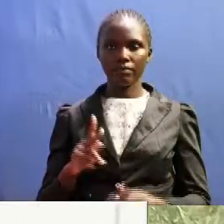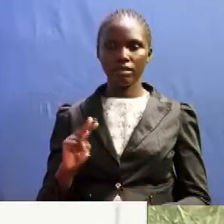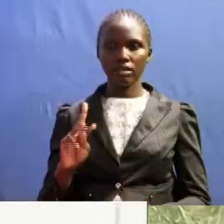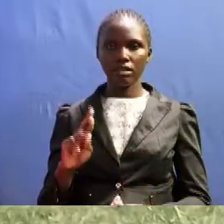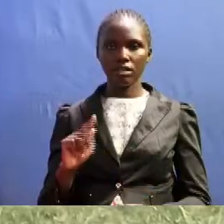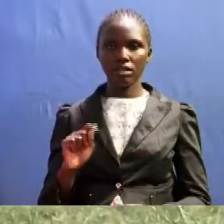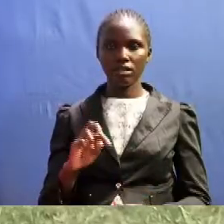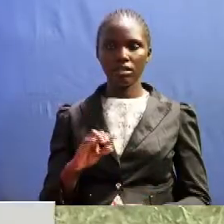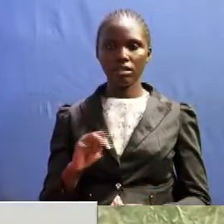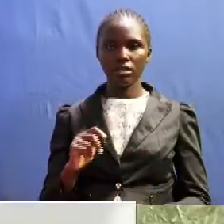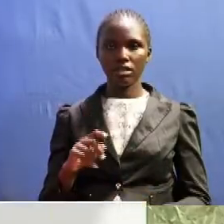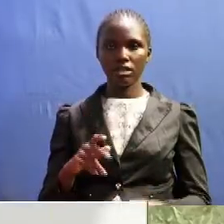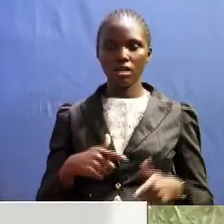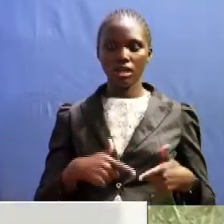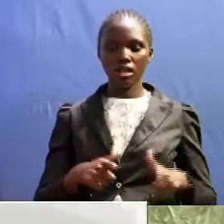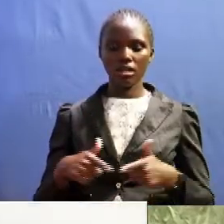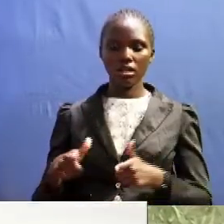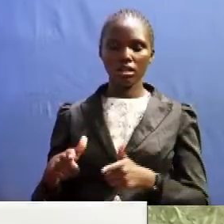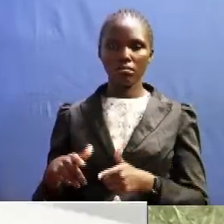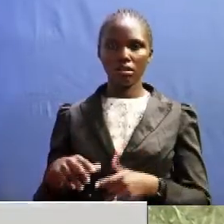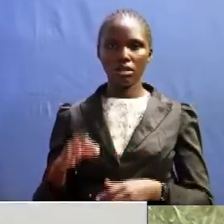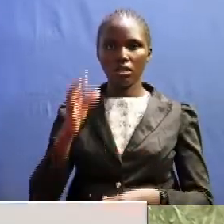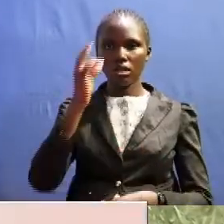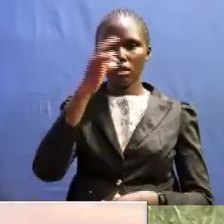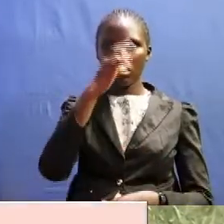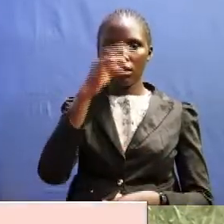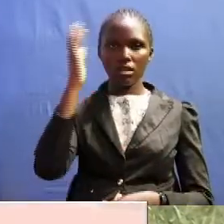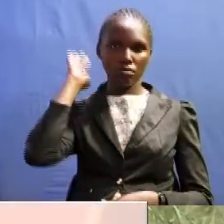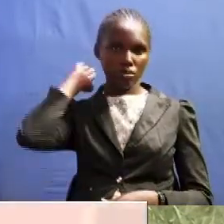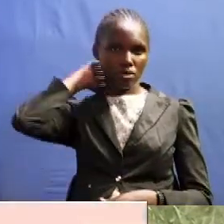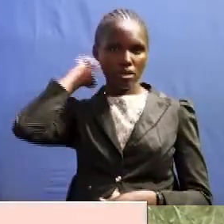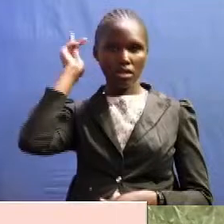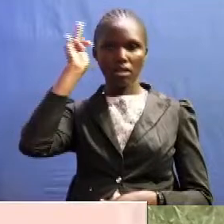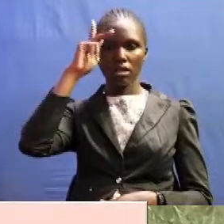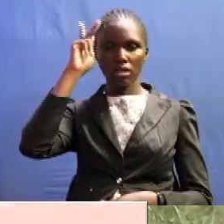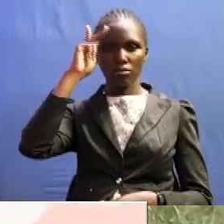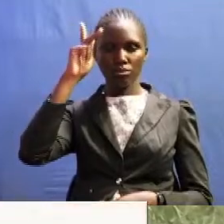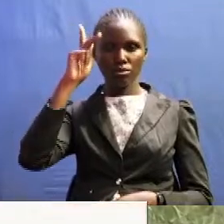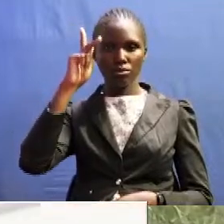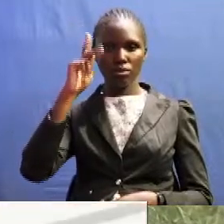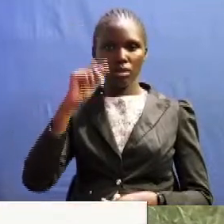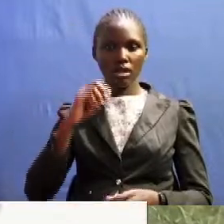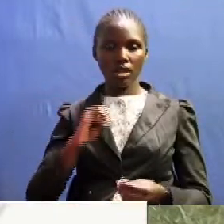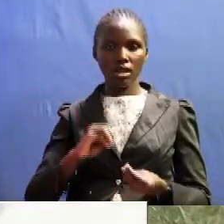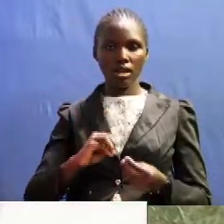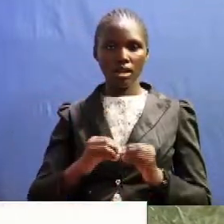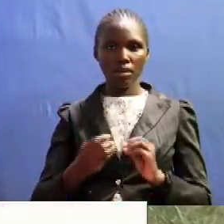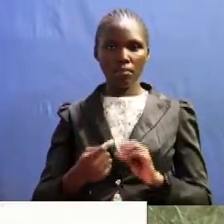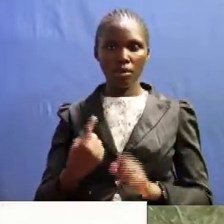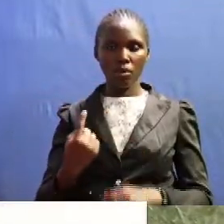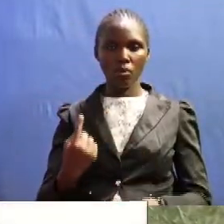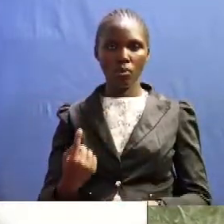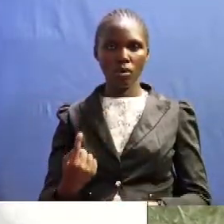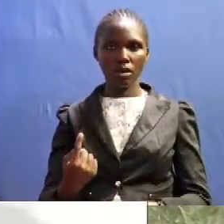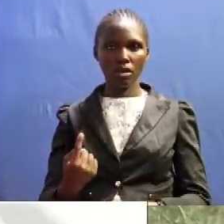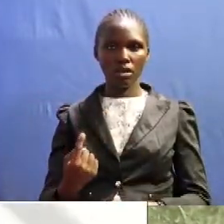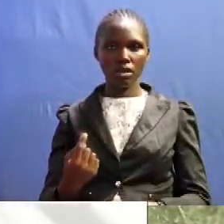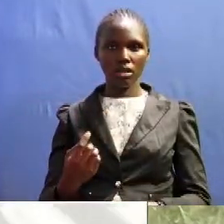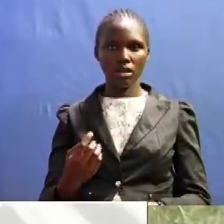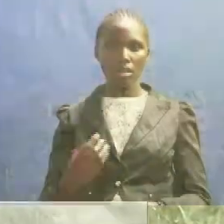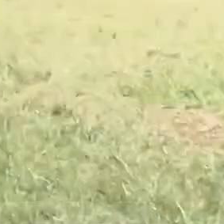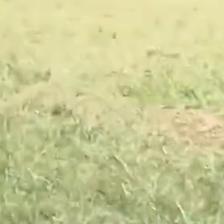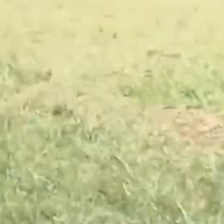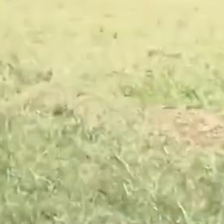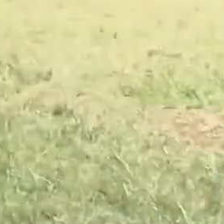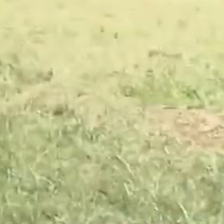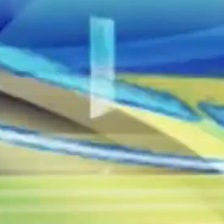Kirinyaga, Laikipia, Nyeri, Murang'a, Kiambu. Naye number 1 atakuwa promoted direct